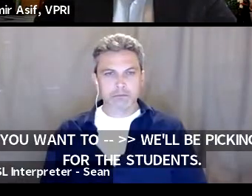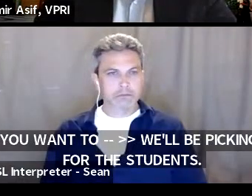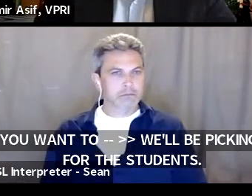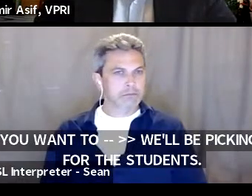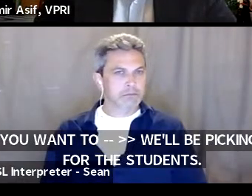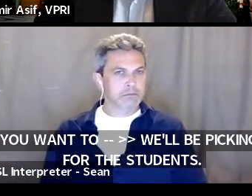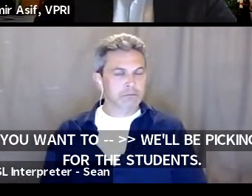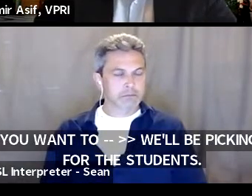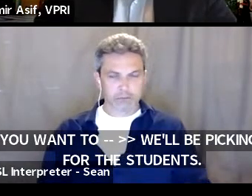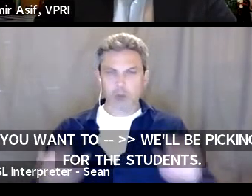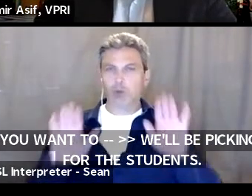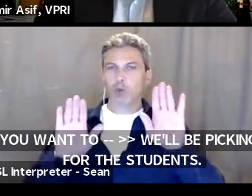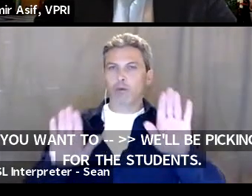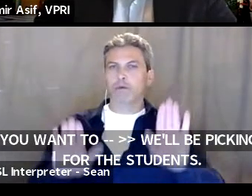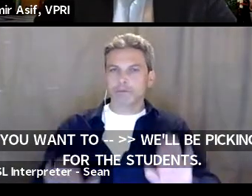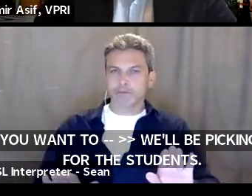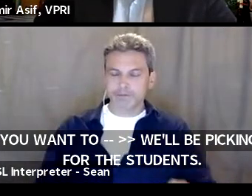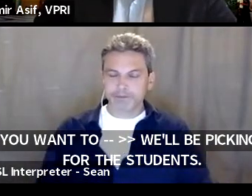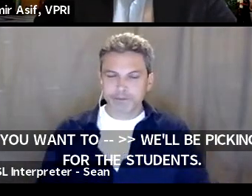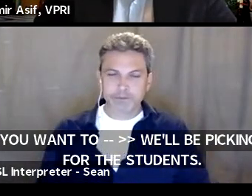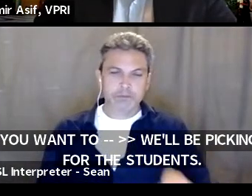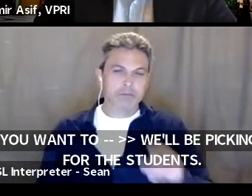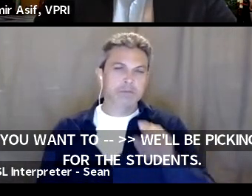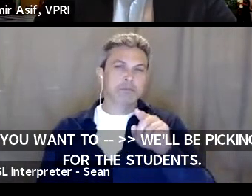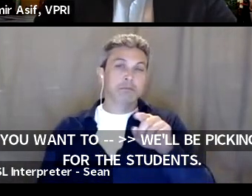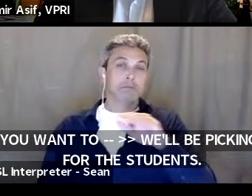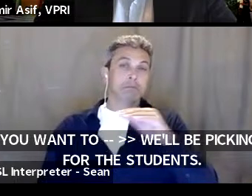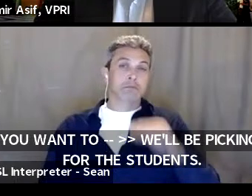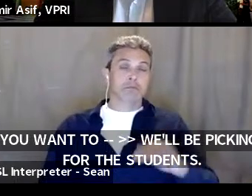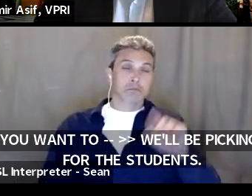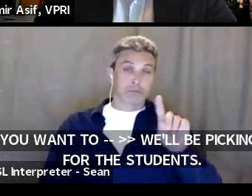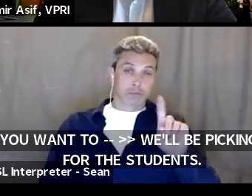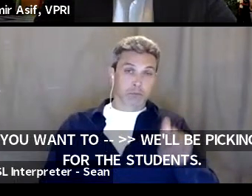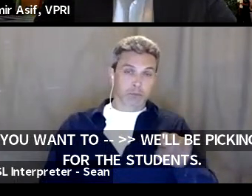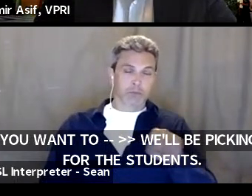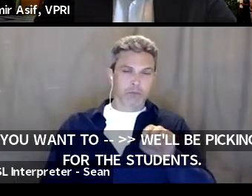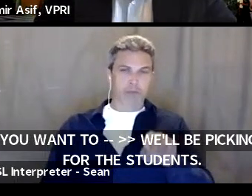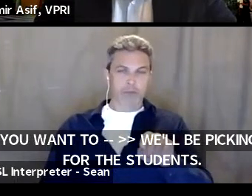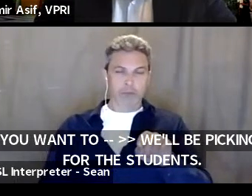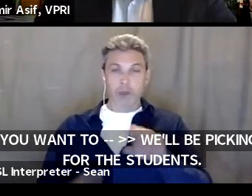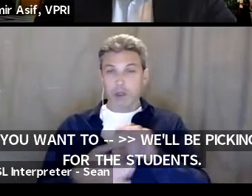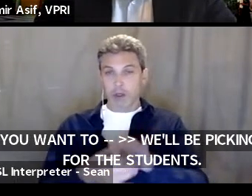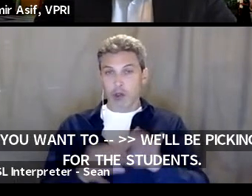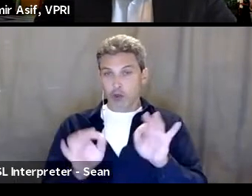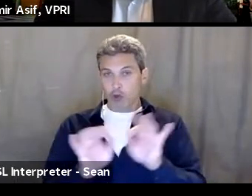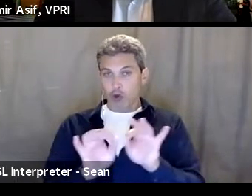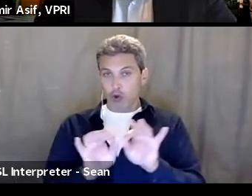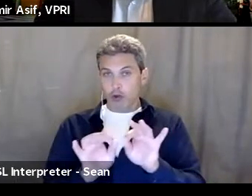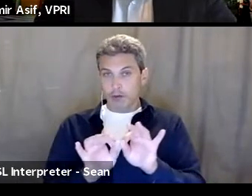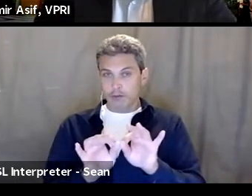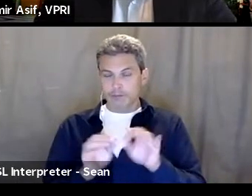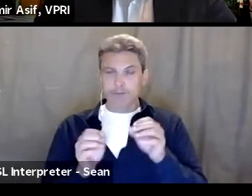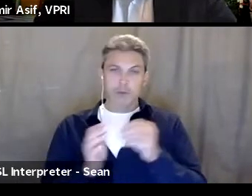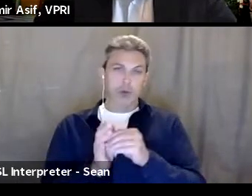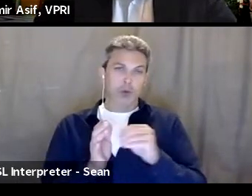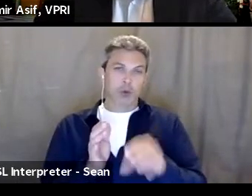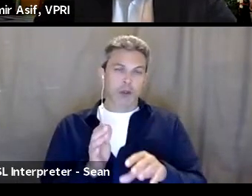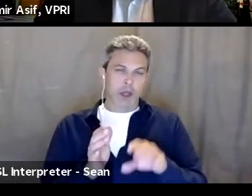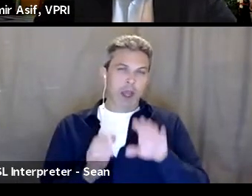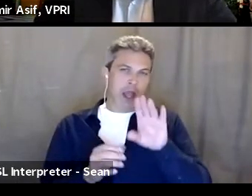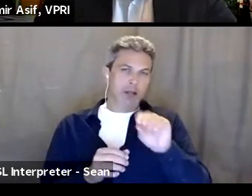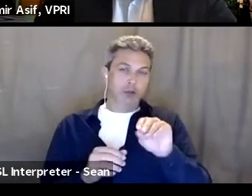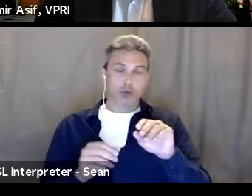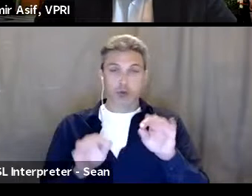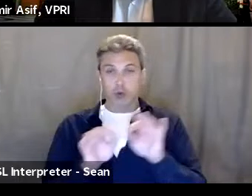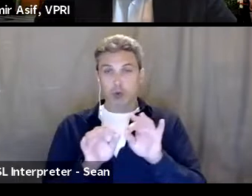All right, great. So related to cost, there's quite a few students have asked about tuition levels for